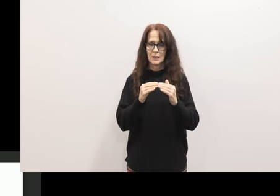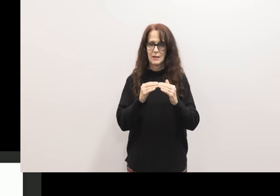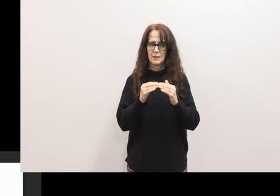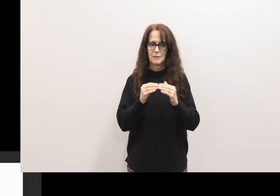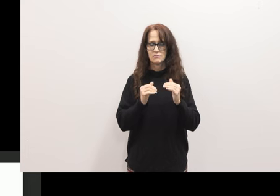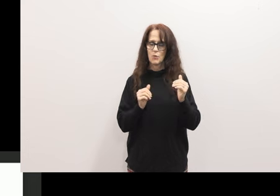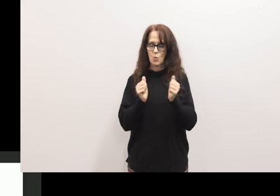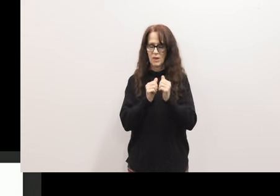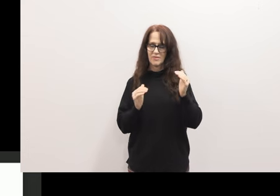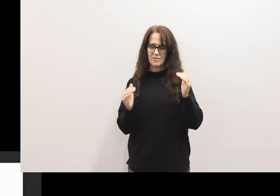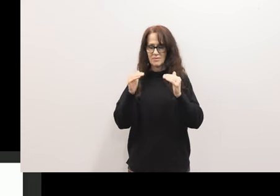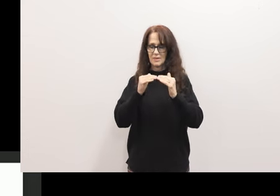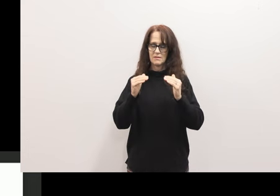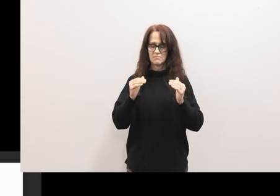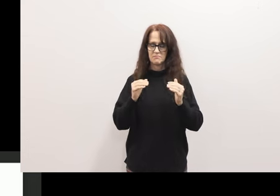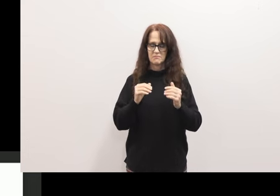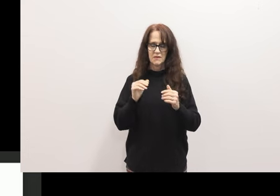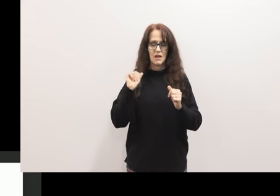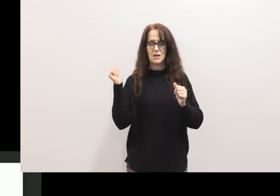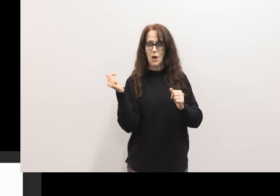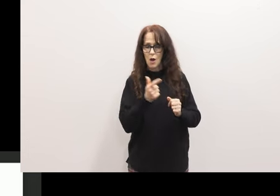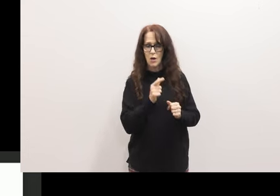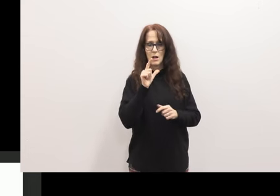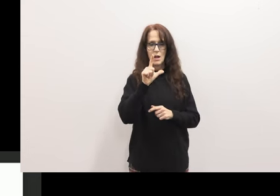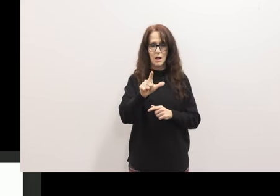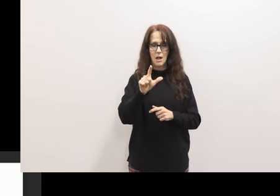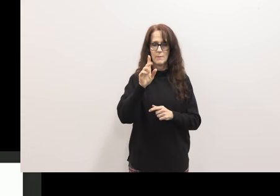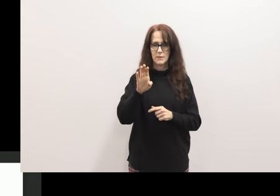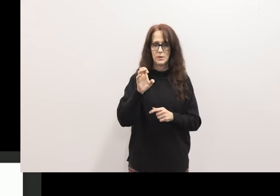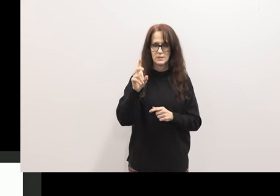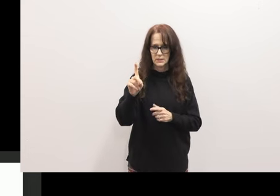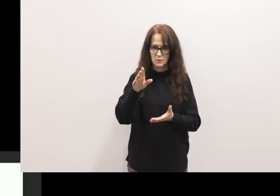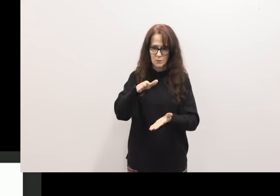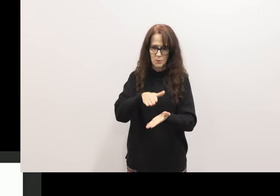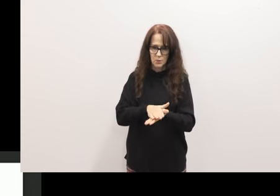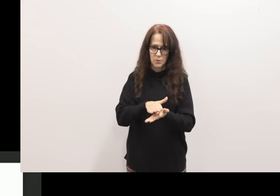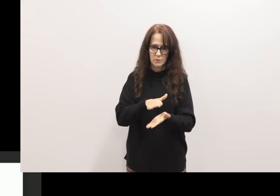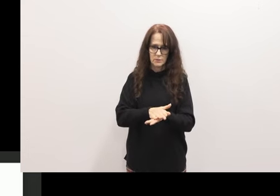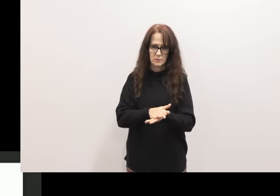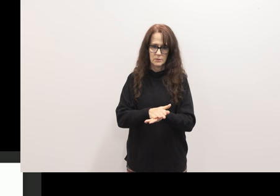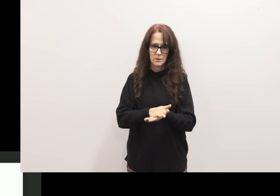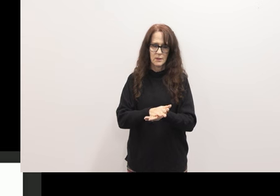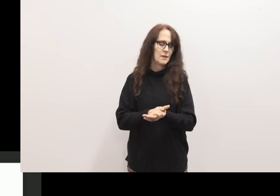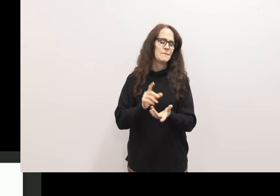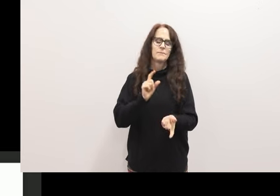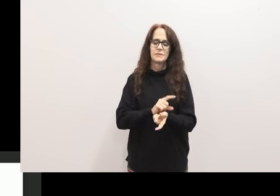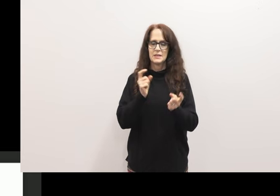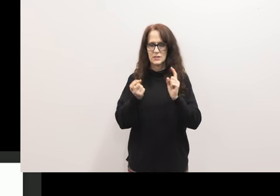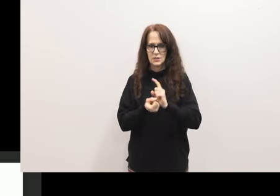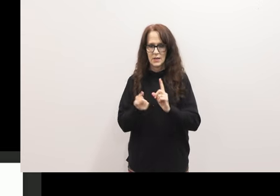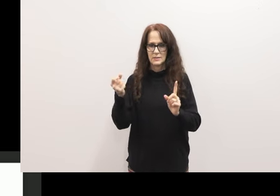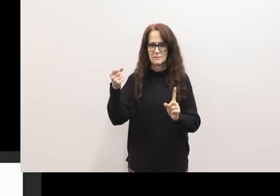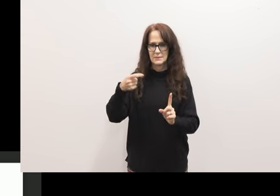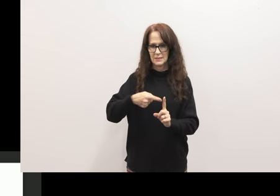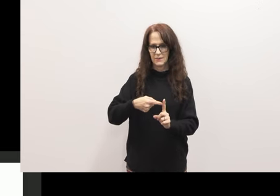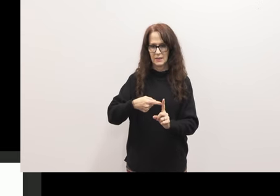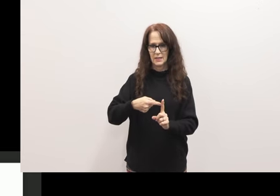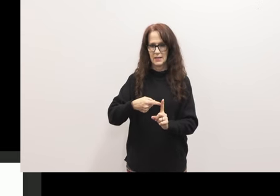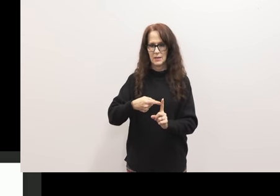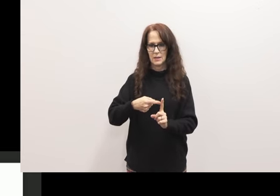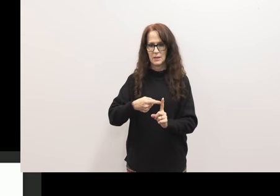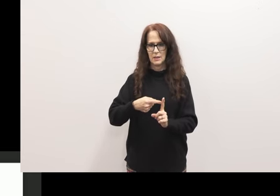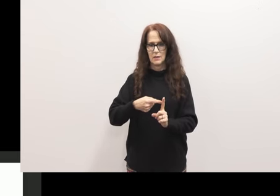in all of our Long Beach Unified School District schools. And so the change specifically is